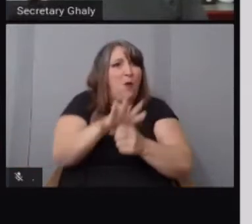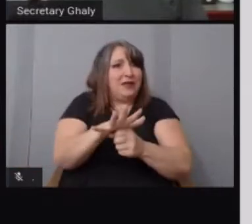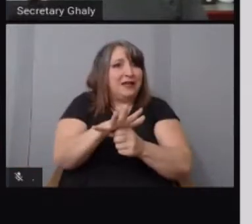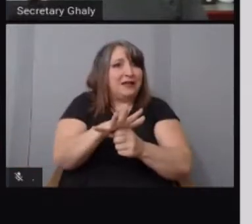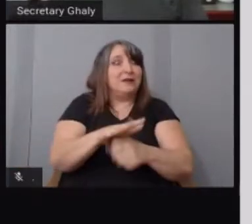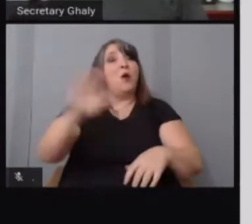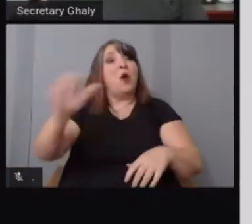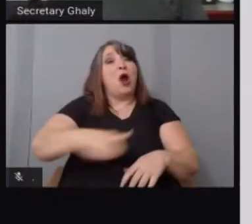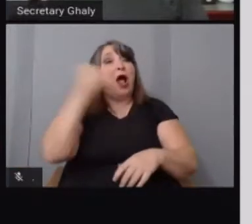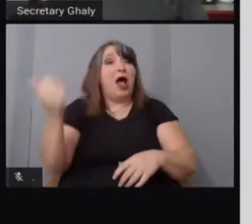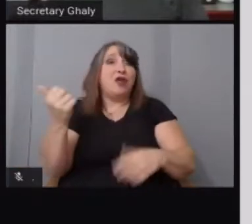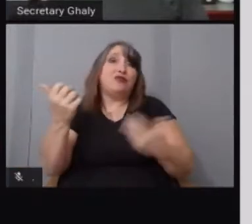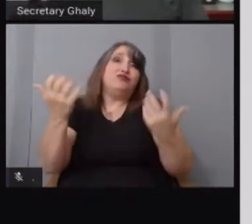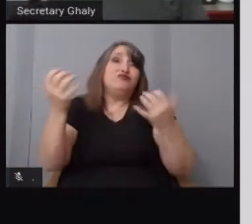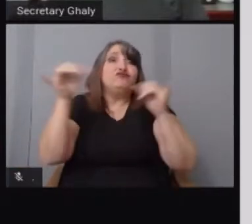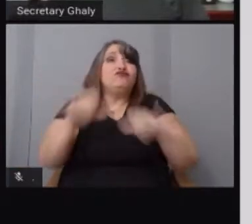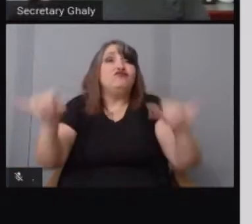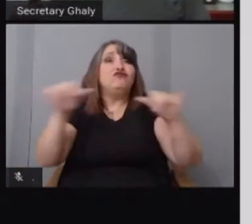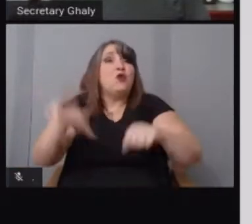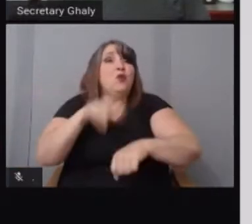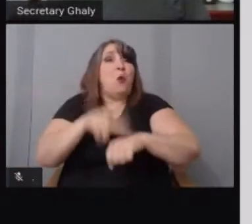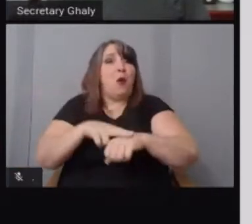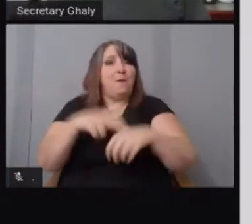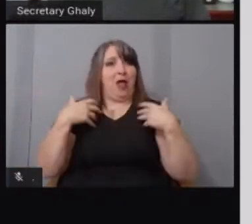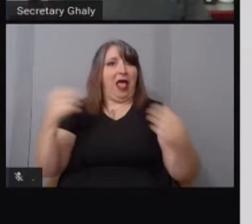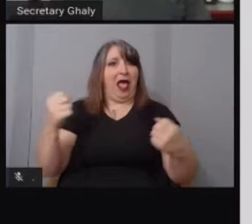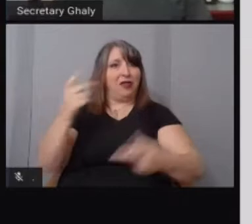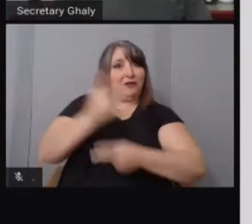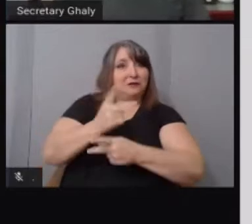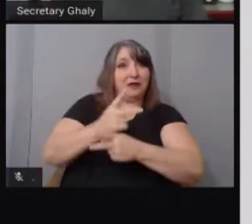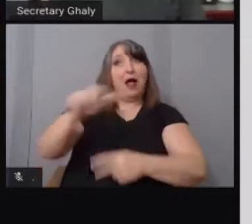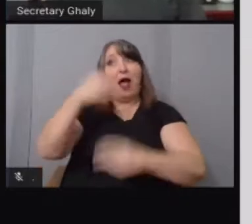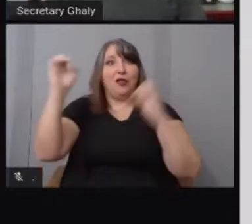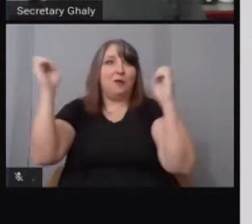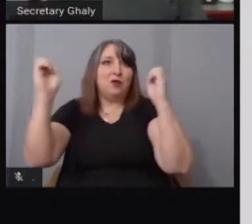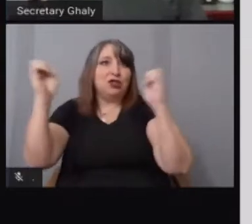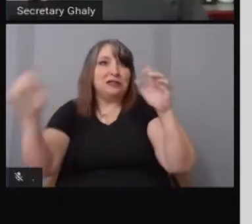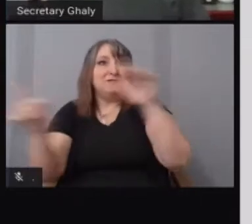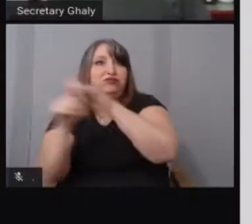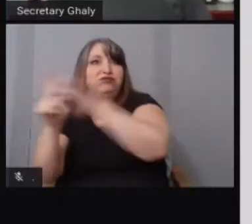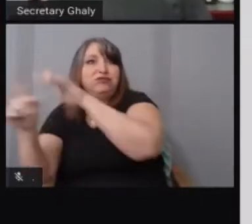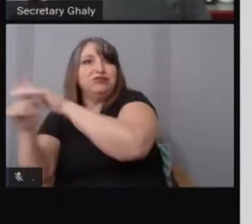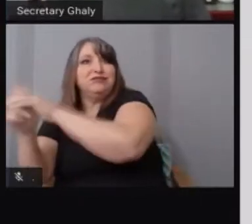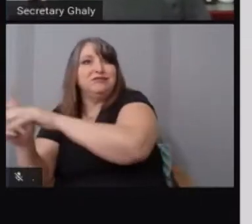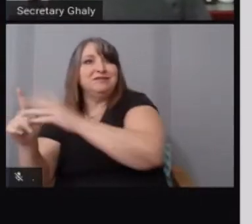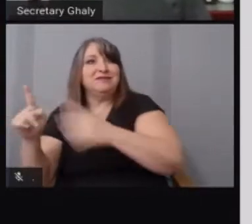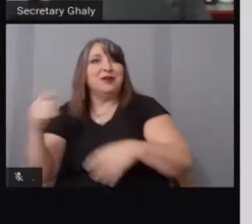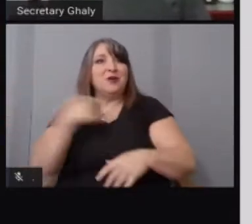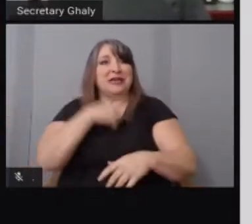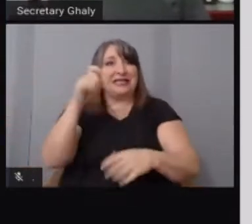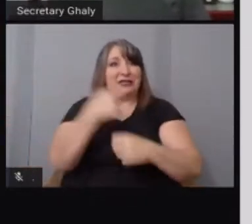routine health needs, other emergency health care needs. We